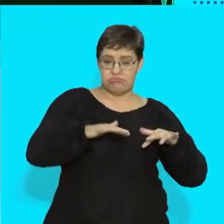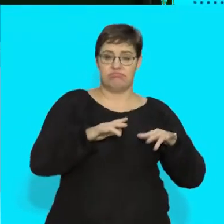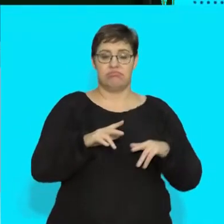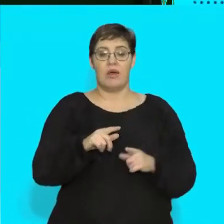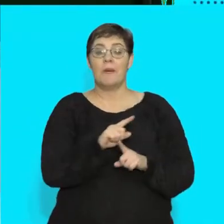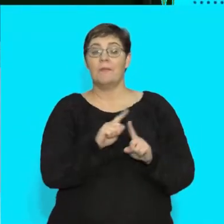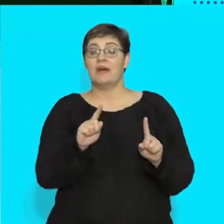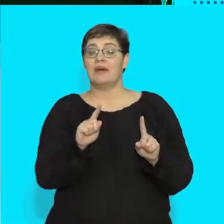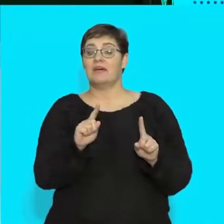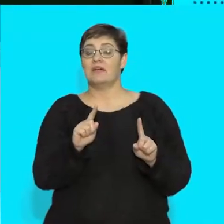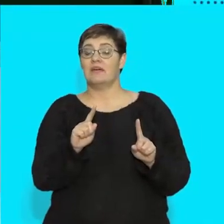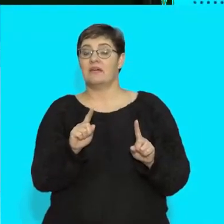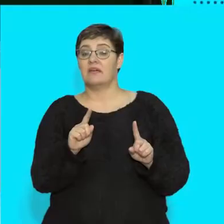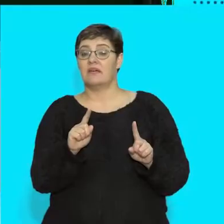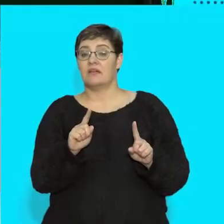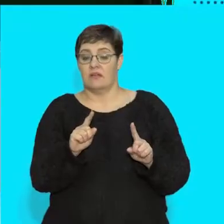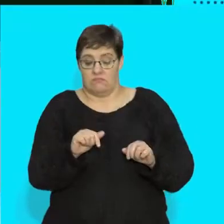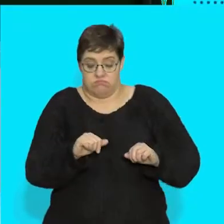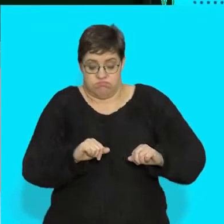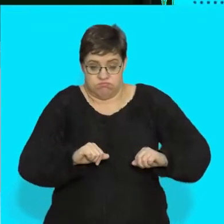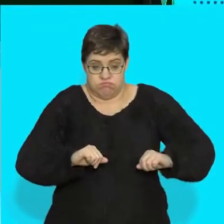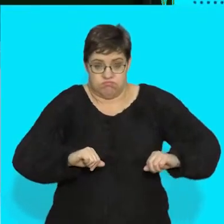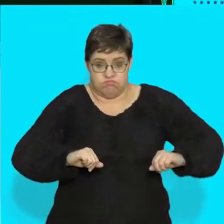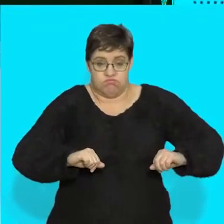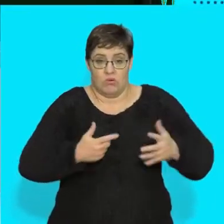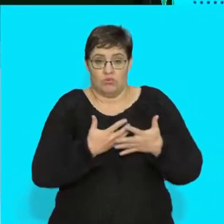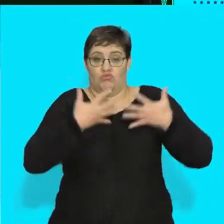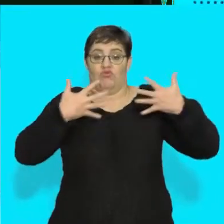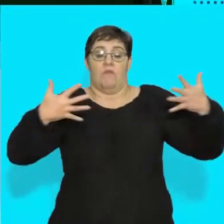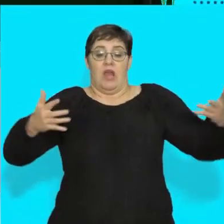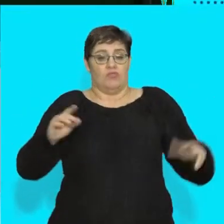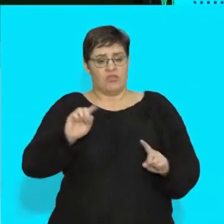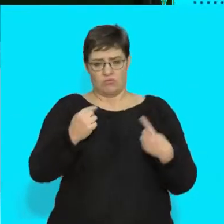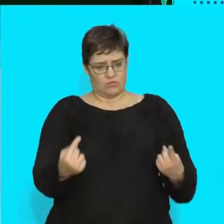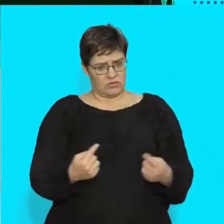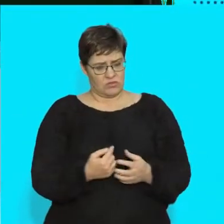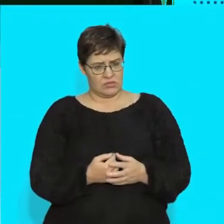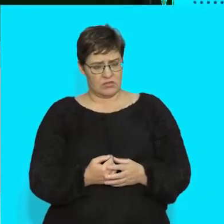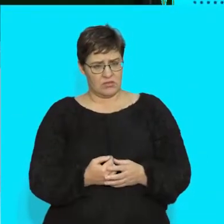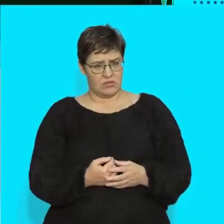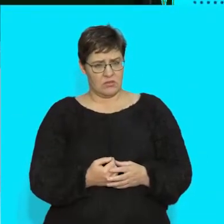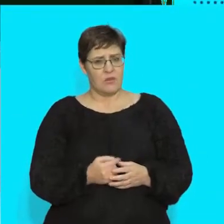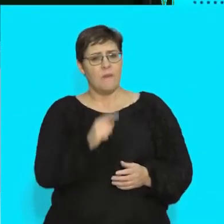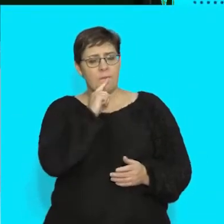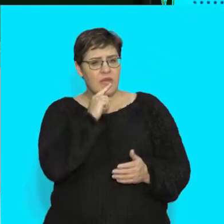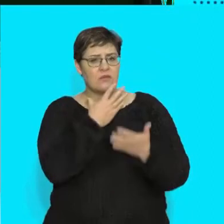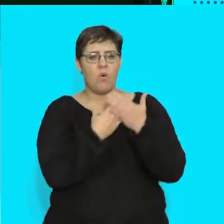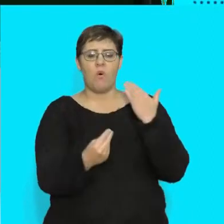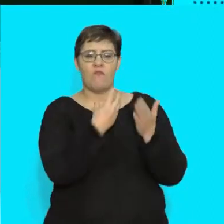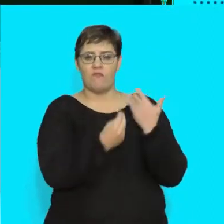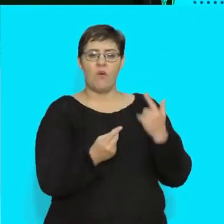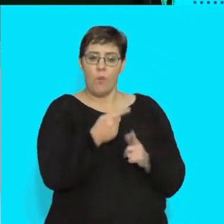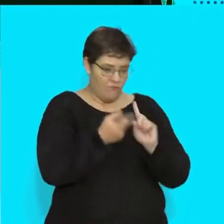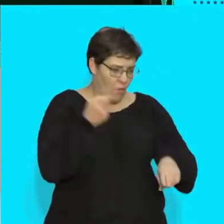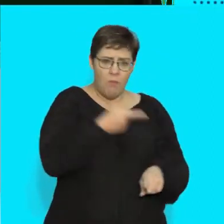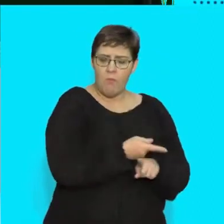right? But I can't have this large amount of water in me. I've got to be drained, because where does it come from?